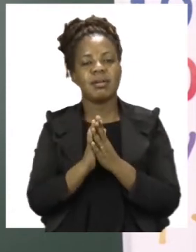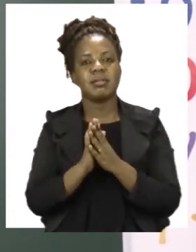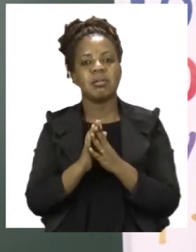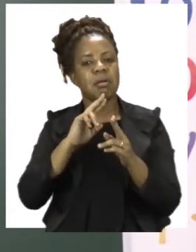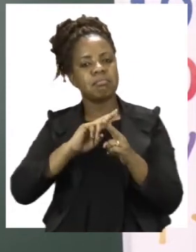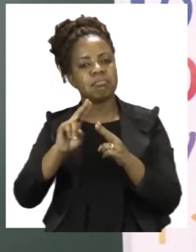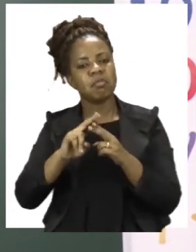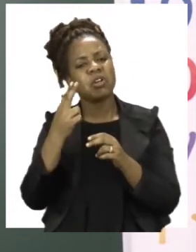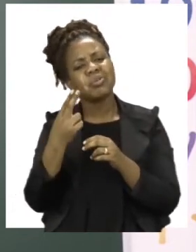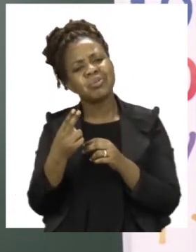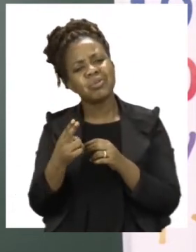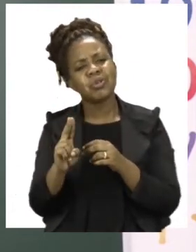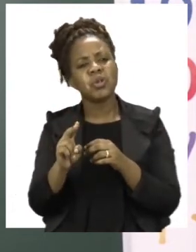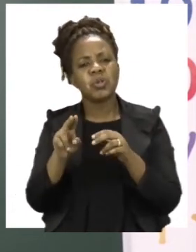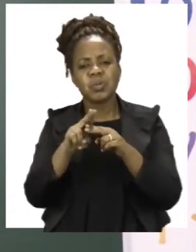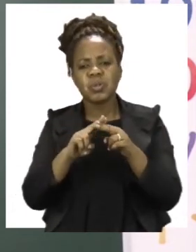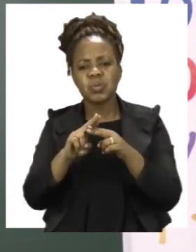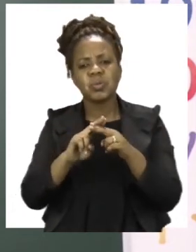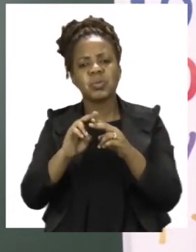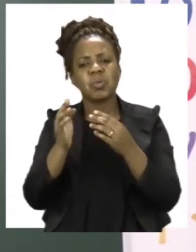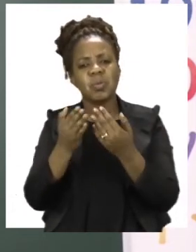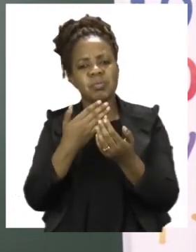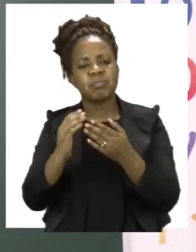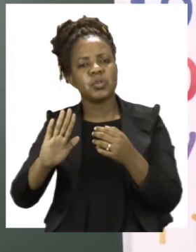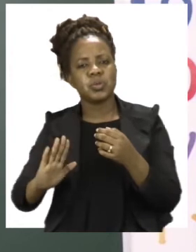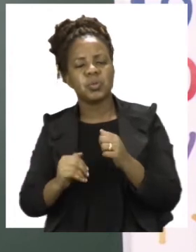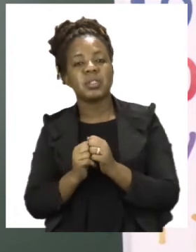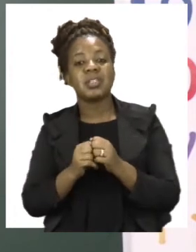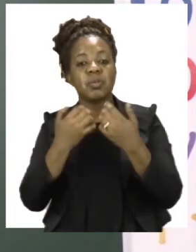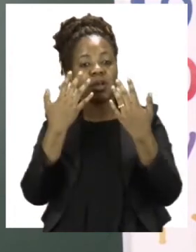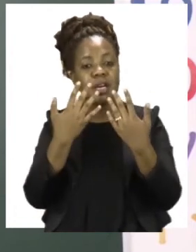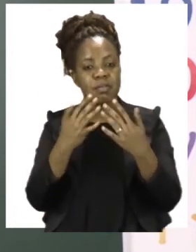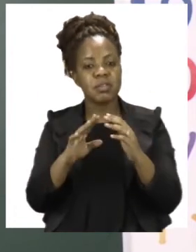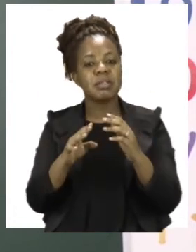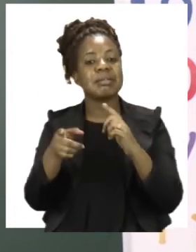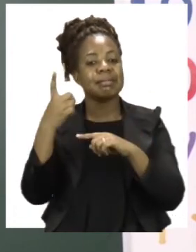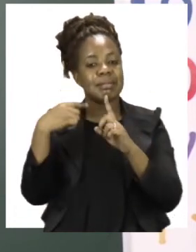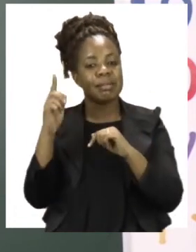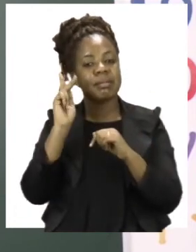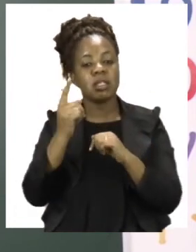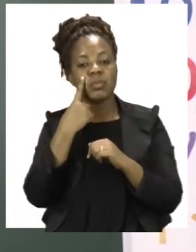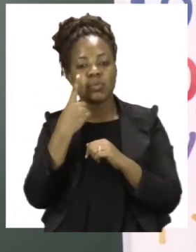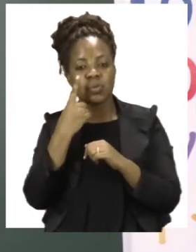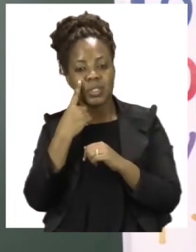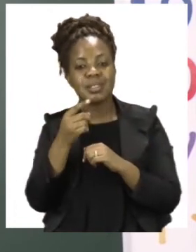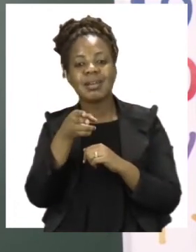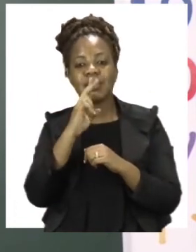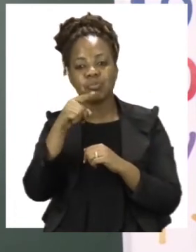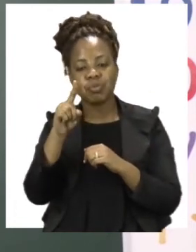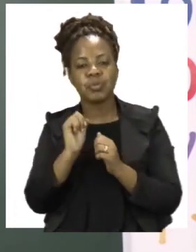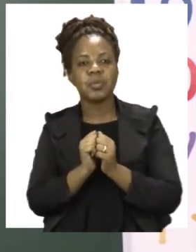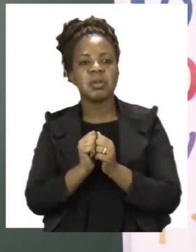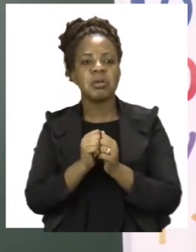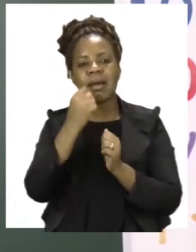your counters, and when you are done, just check if your answers are correct. If you don't understand, that's okay too.